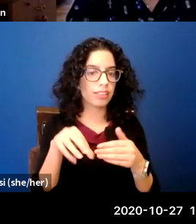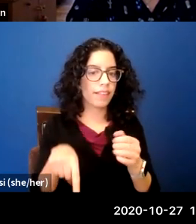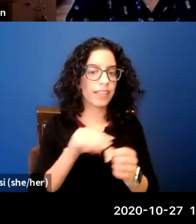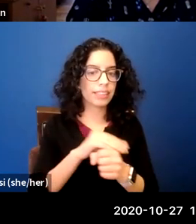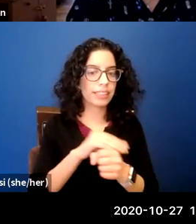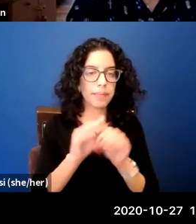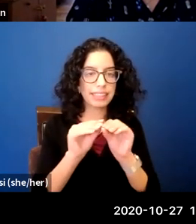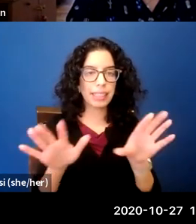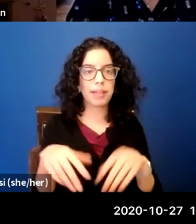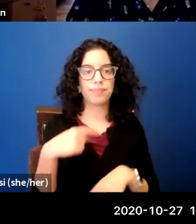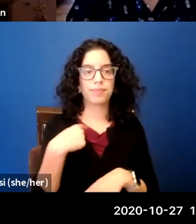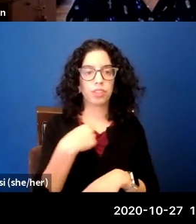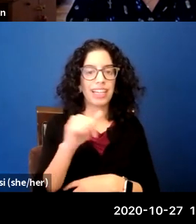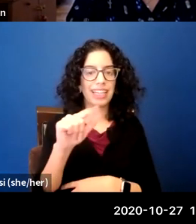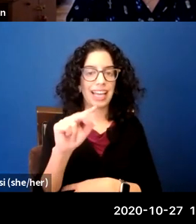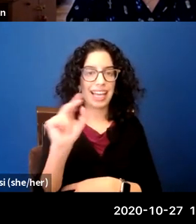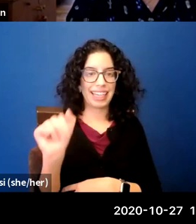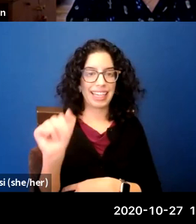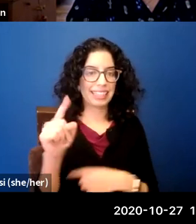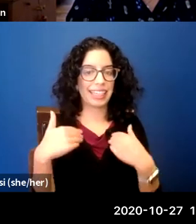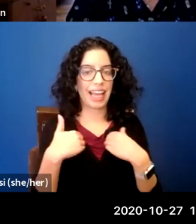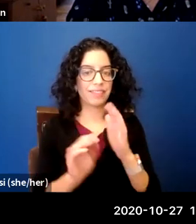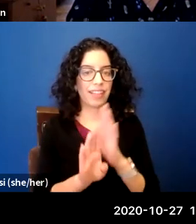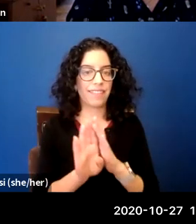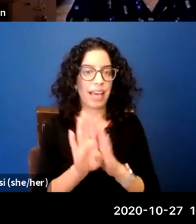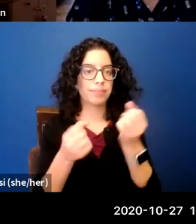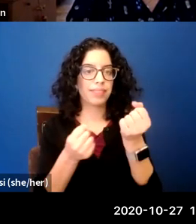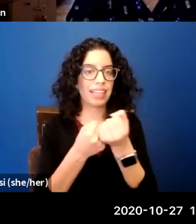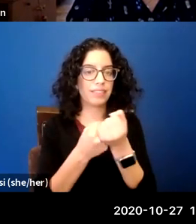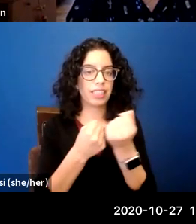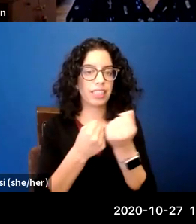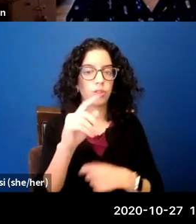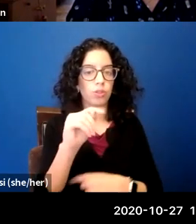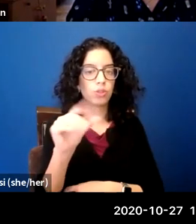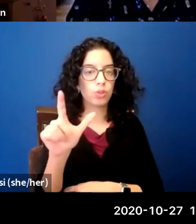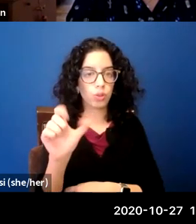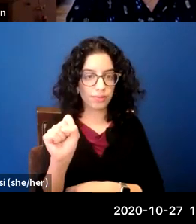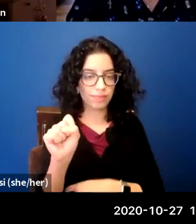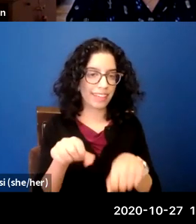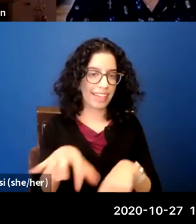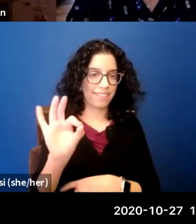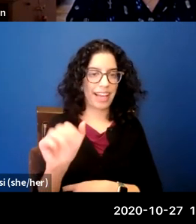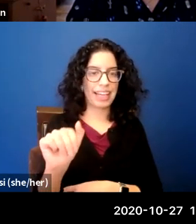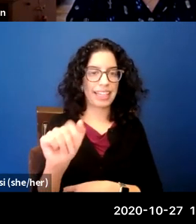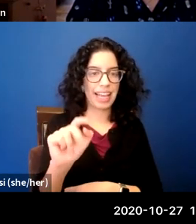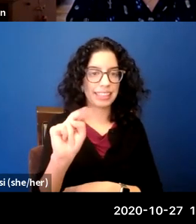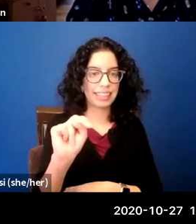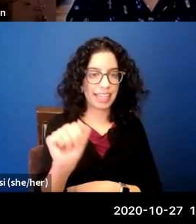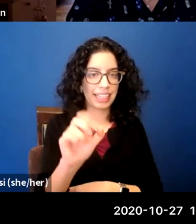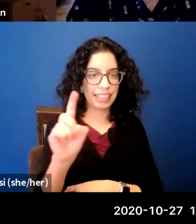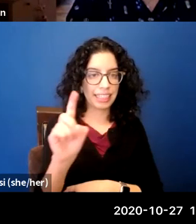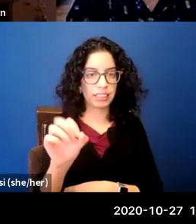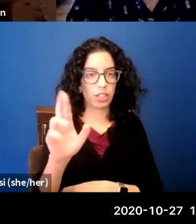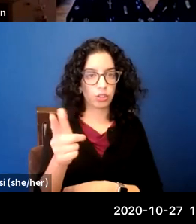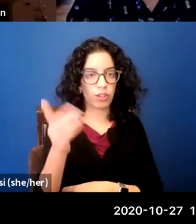address new communication barriers that have arisen as a result of this pandemic, we have developed advocacy tools,